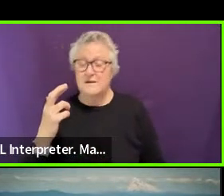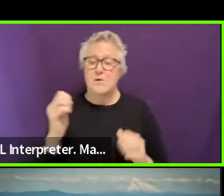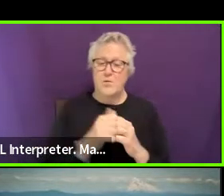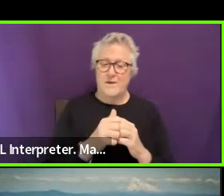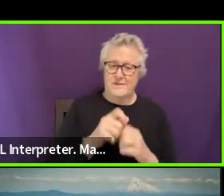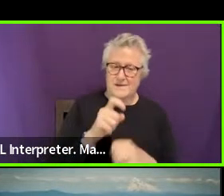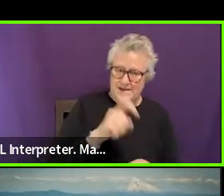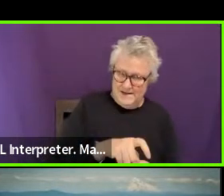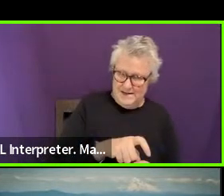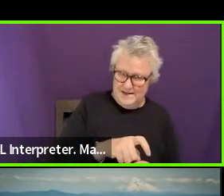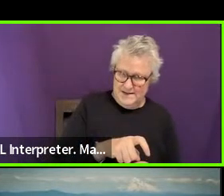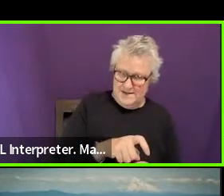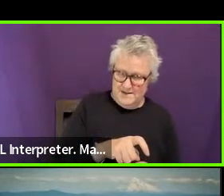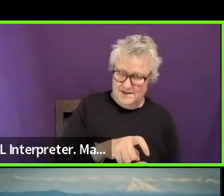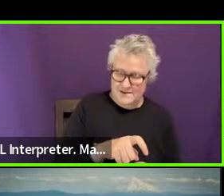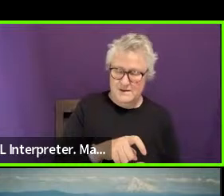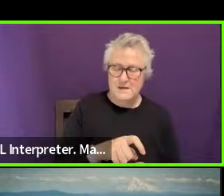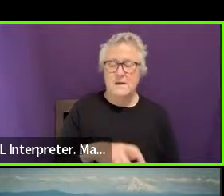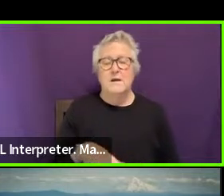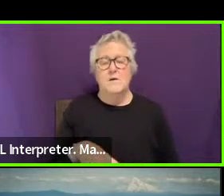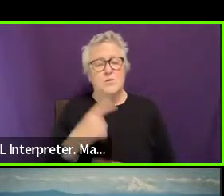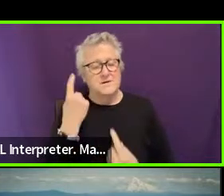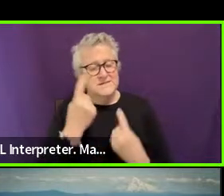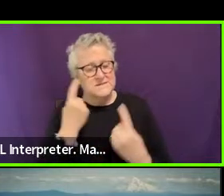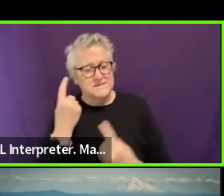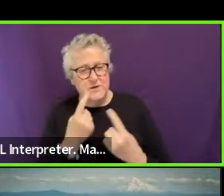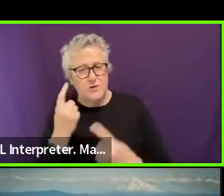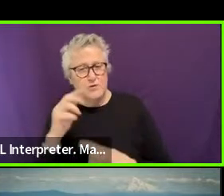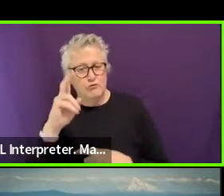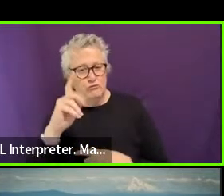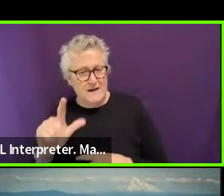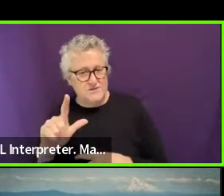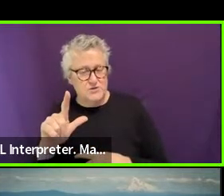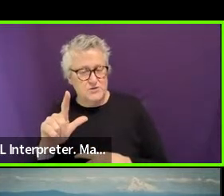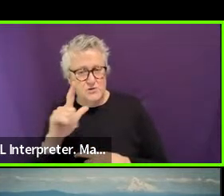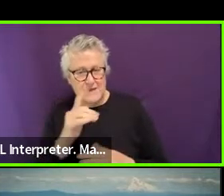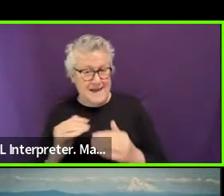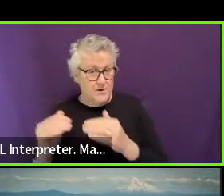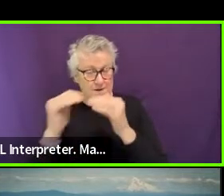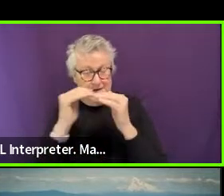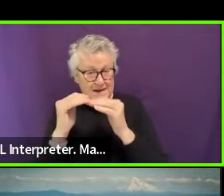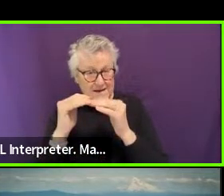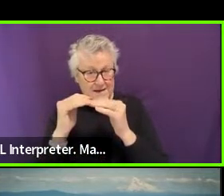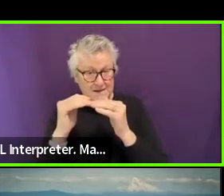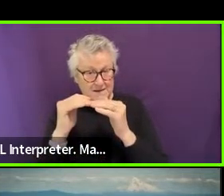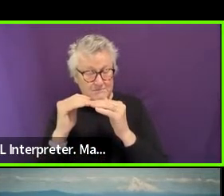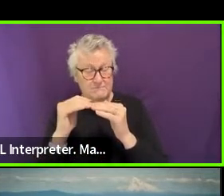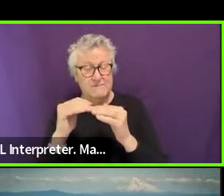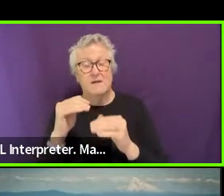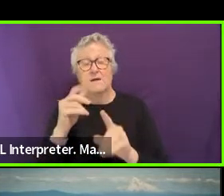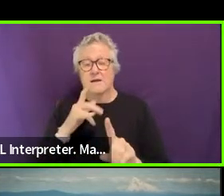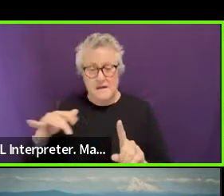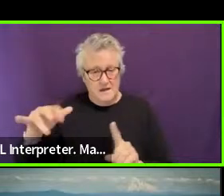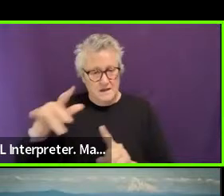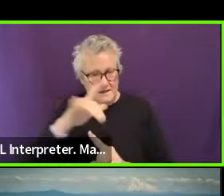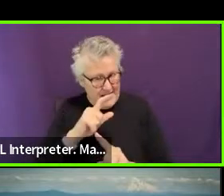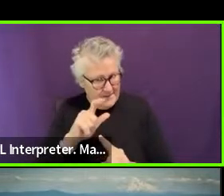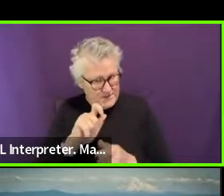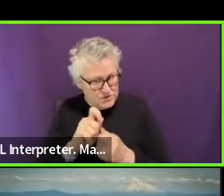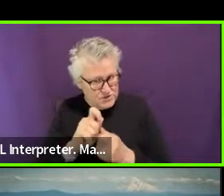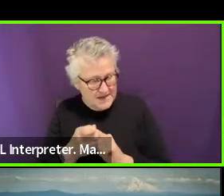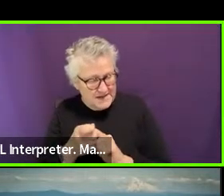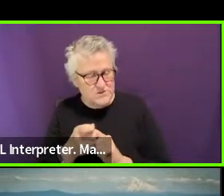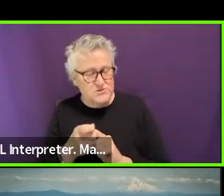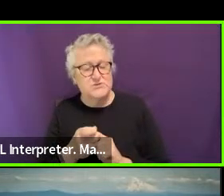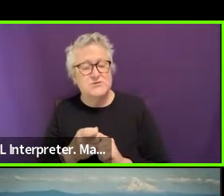outcomes for racial equity and climate change, we knew from the beginning or restart of this project that it will be a project that has to